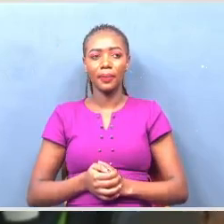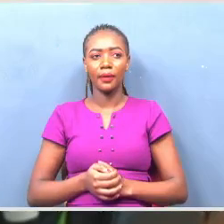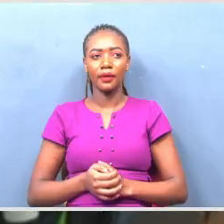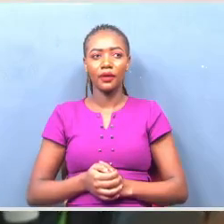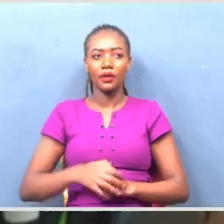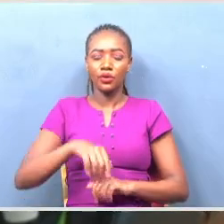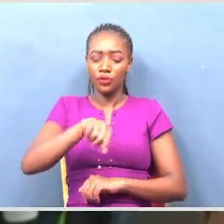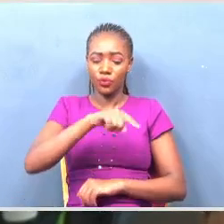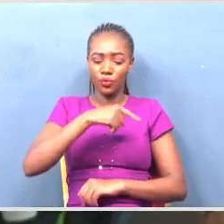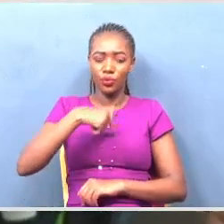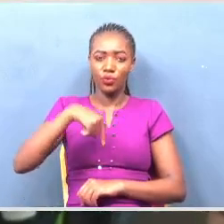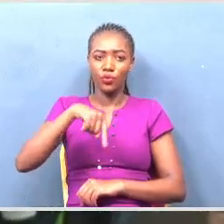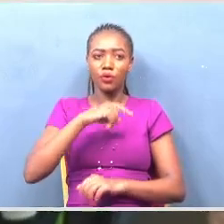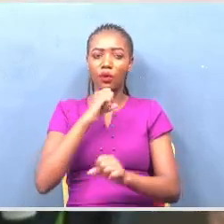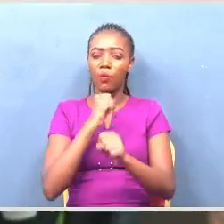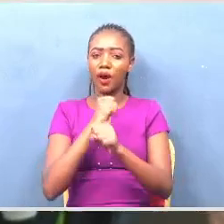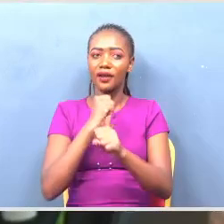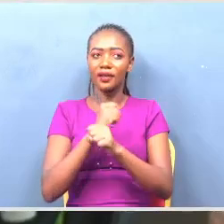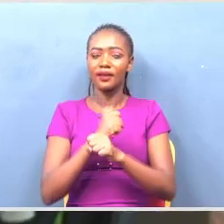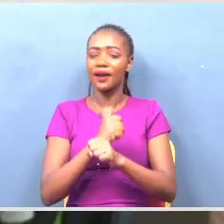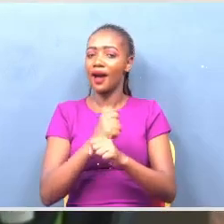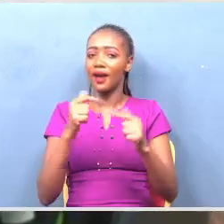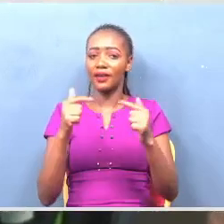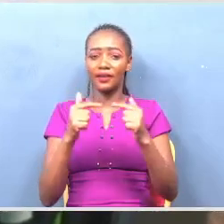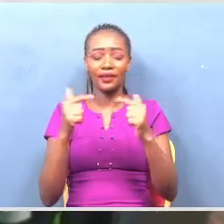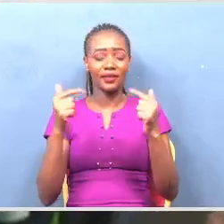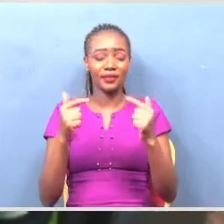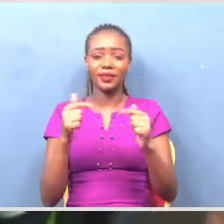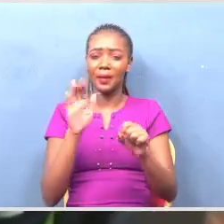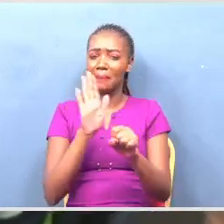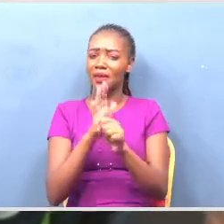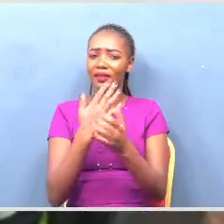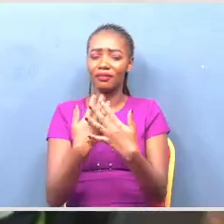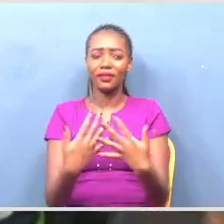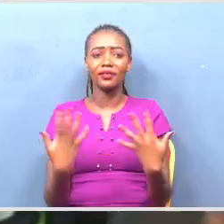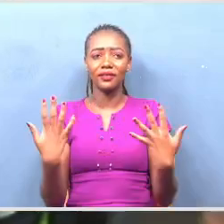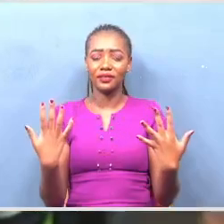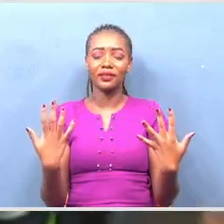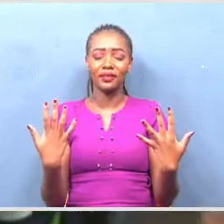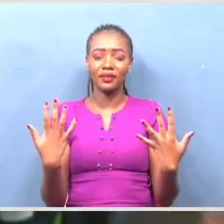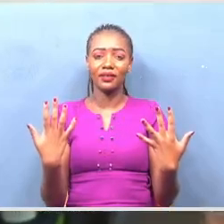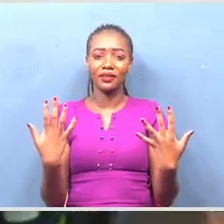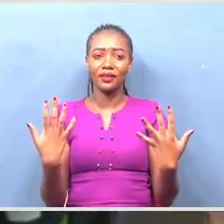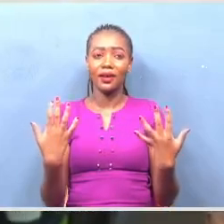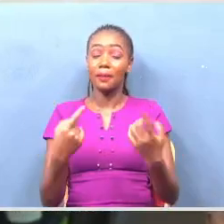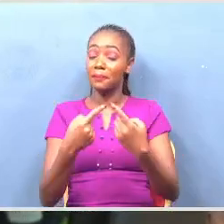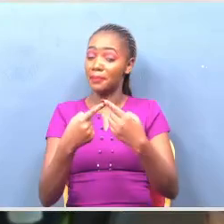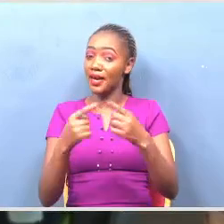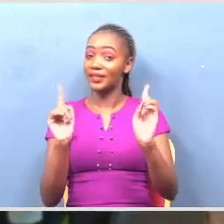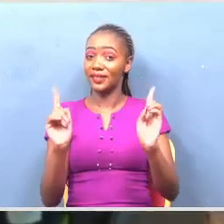We were working against the odds, many odds at that. But